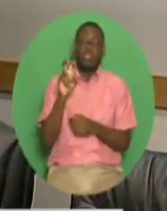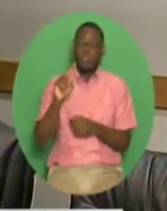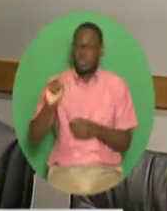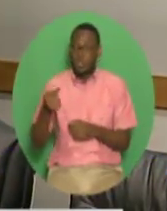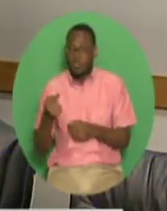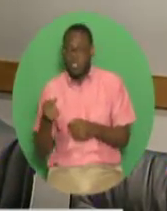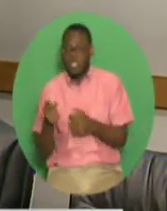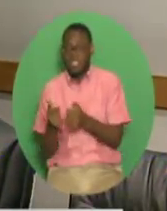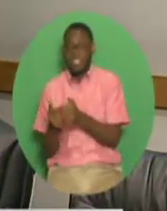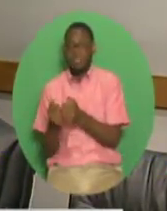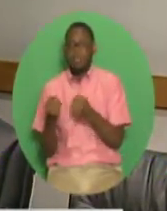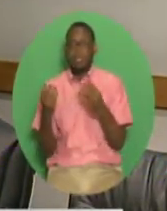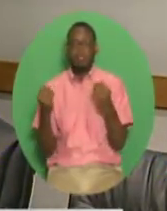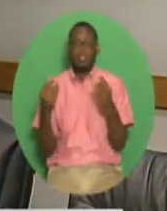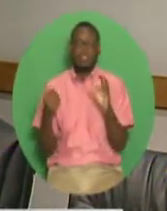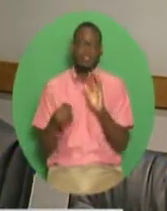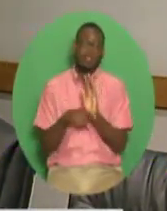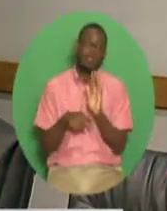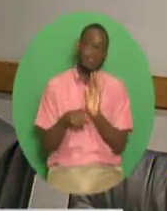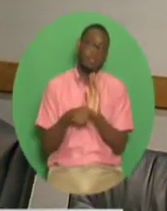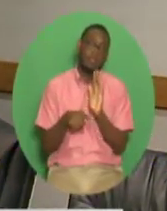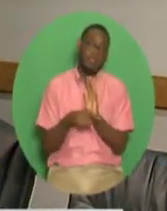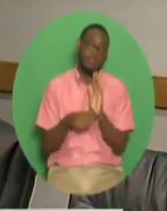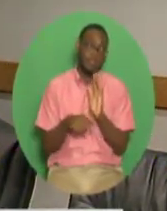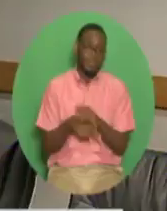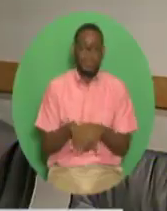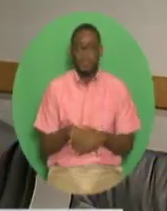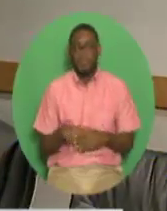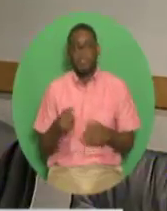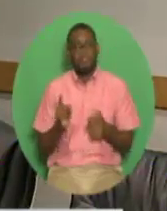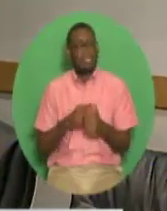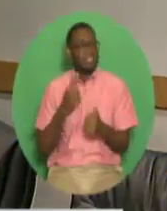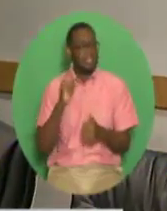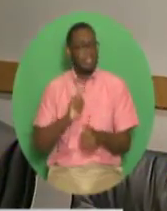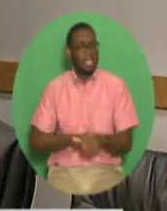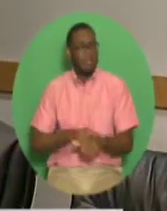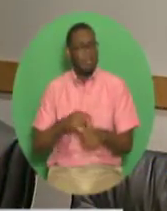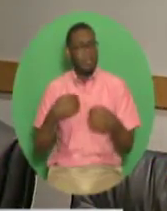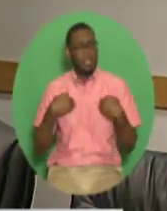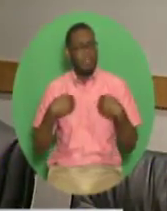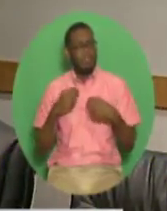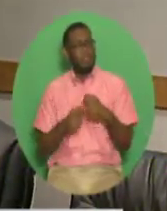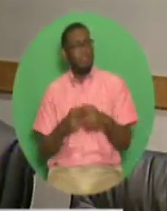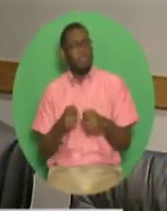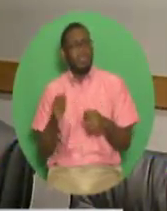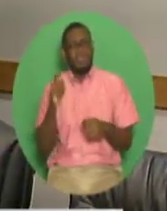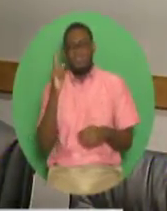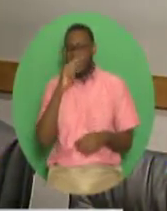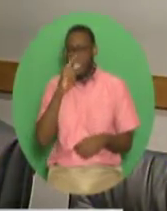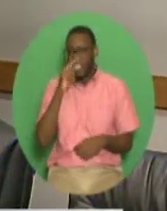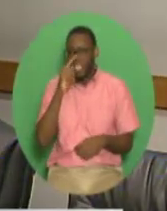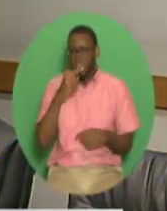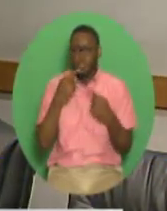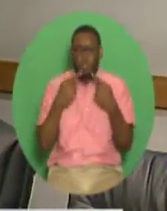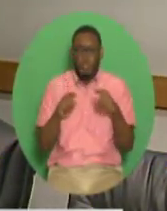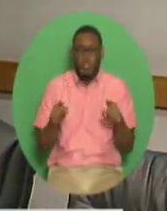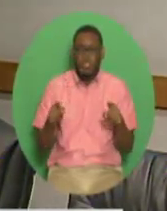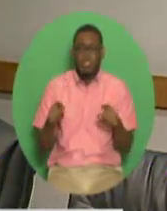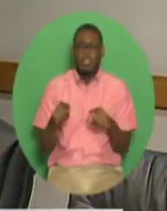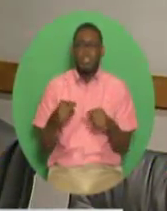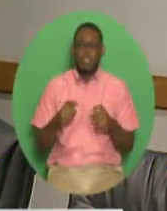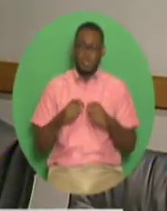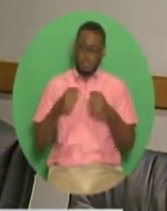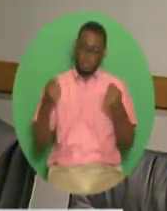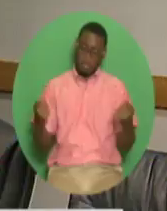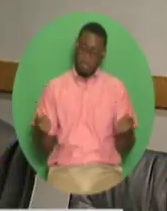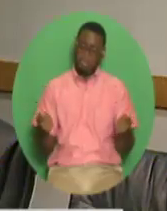negativity. For the first time, we've had to deal with fake news. There's a section in the newspaper that actually deals with fake news now. When you get something on